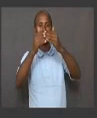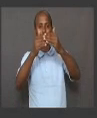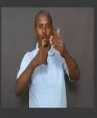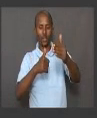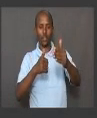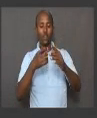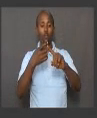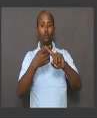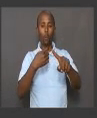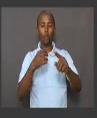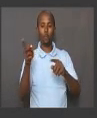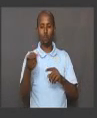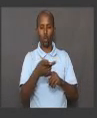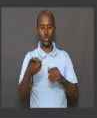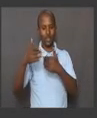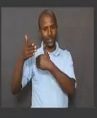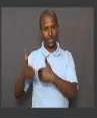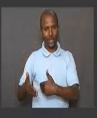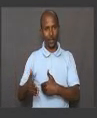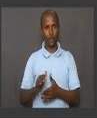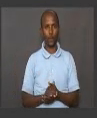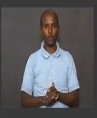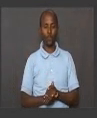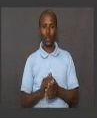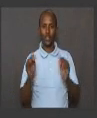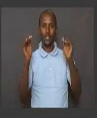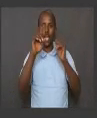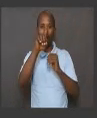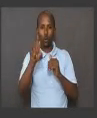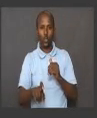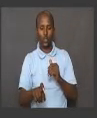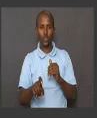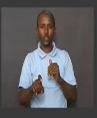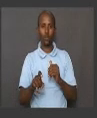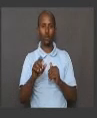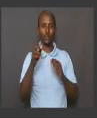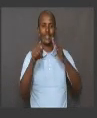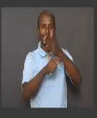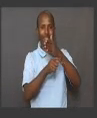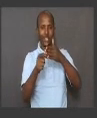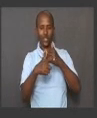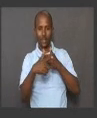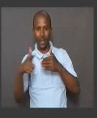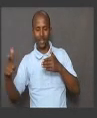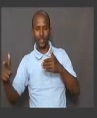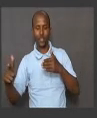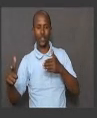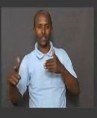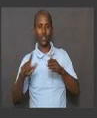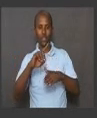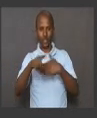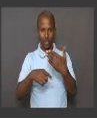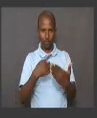it from both sides. The equation of the tangent line is,